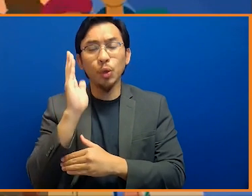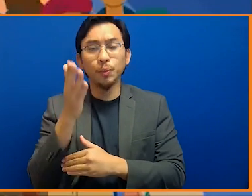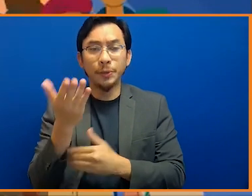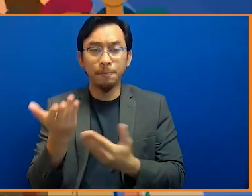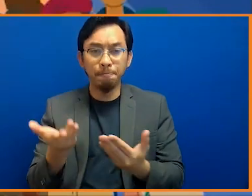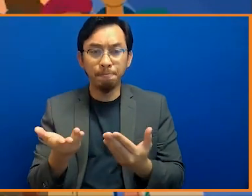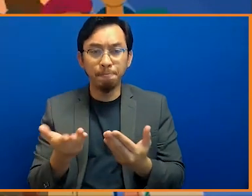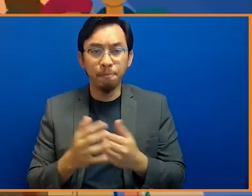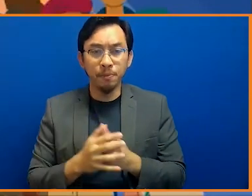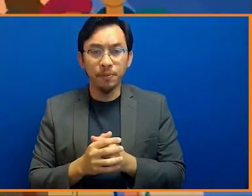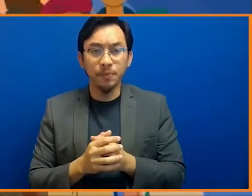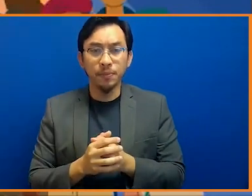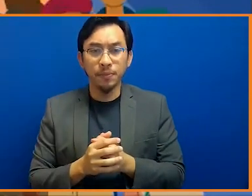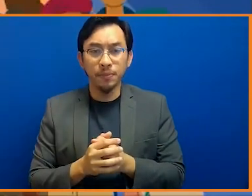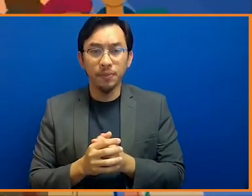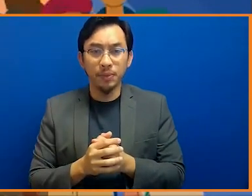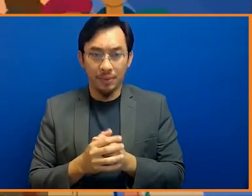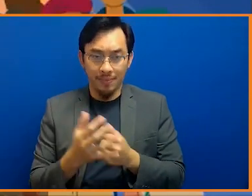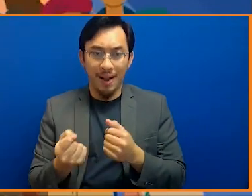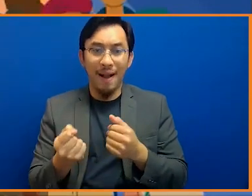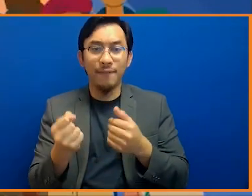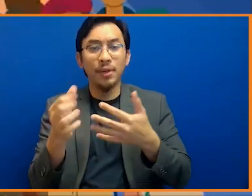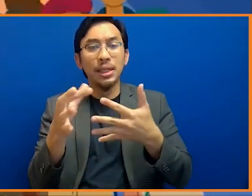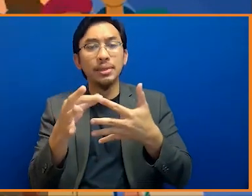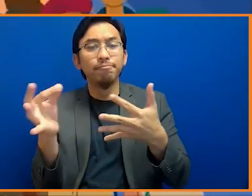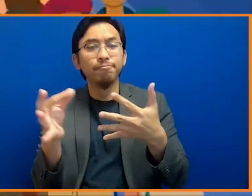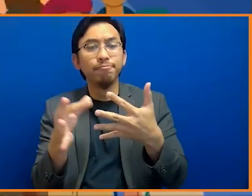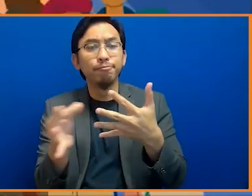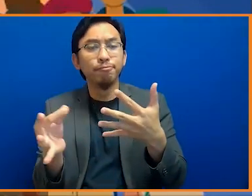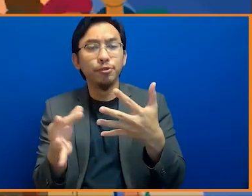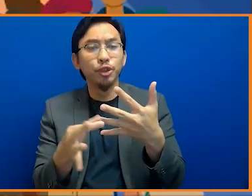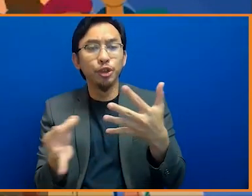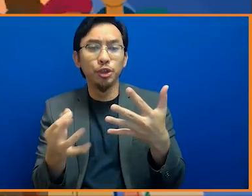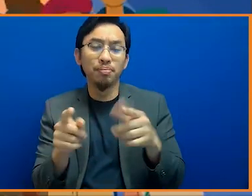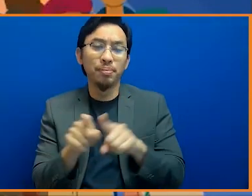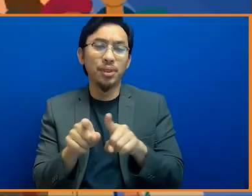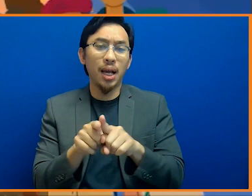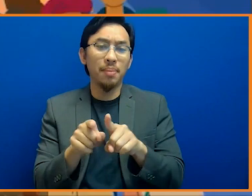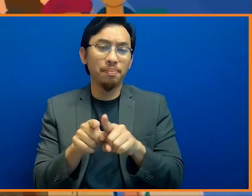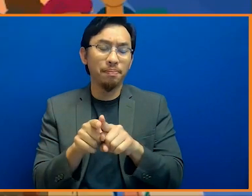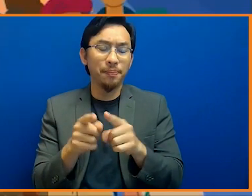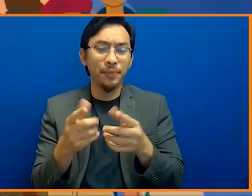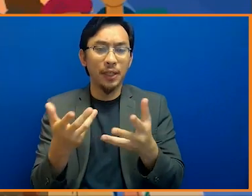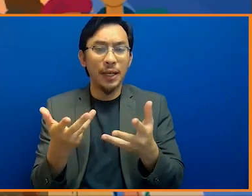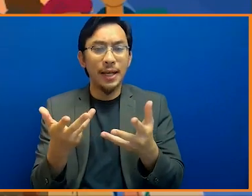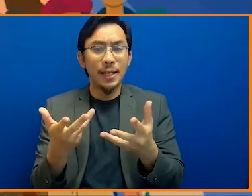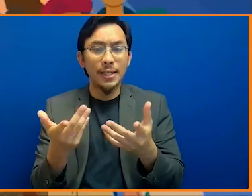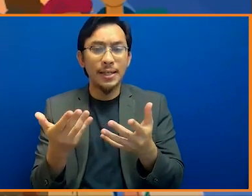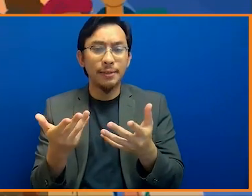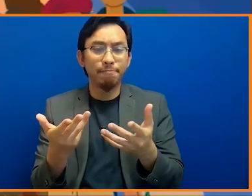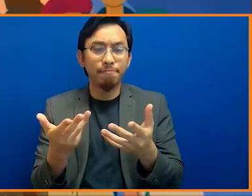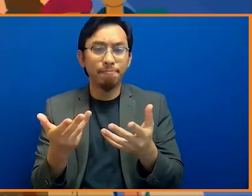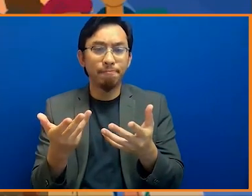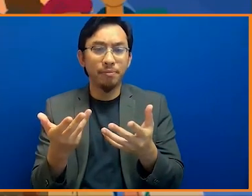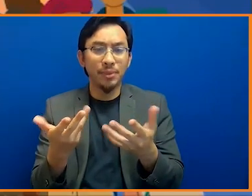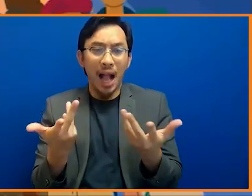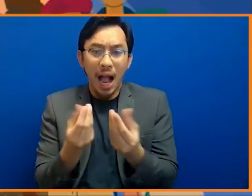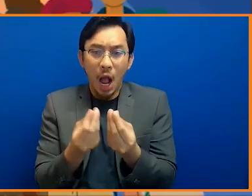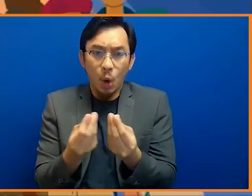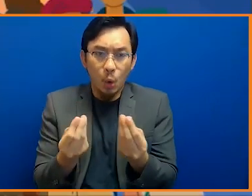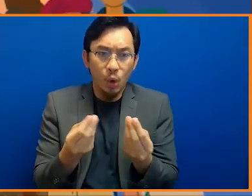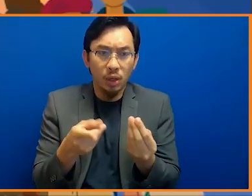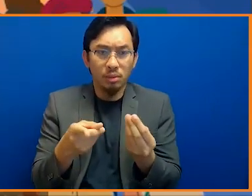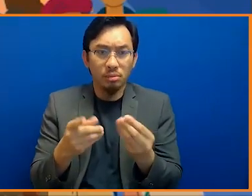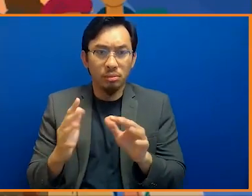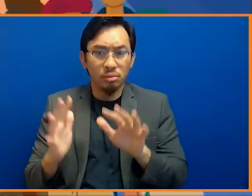some option where you can, well, sort of contextualization tsunami